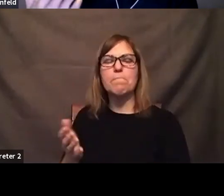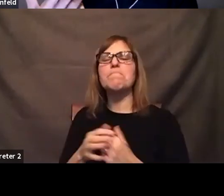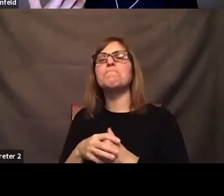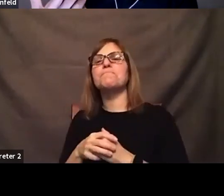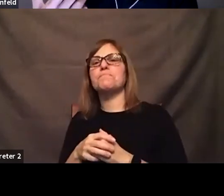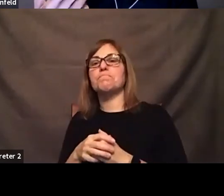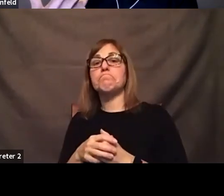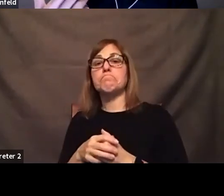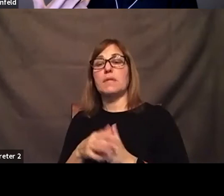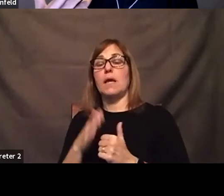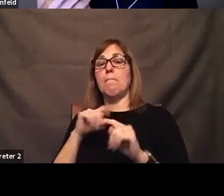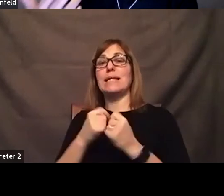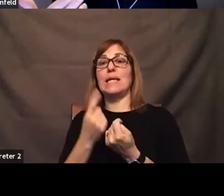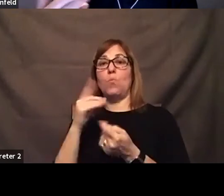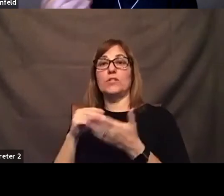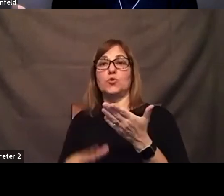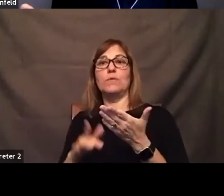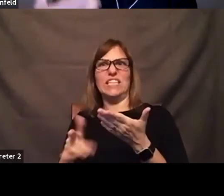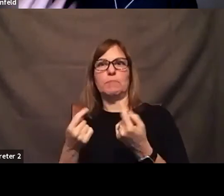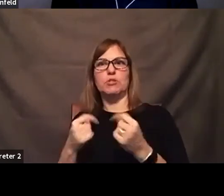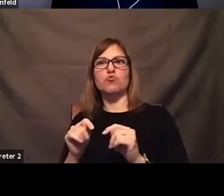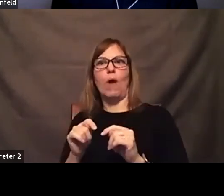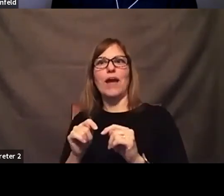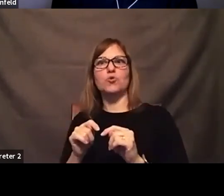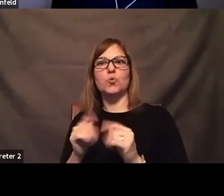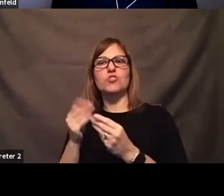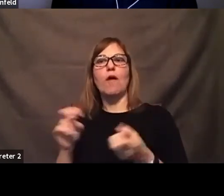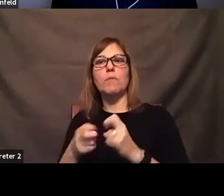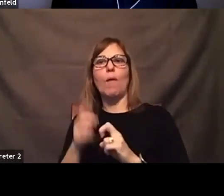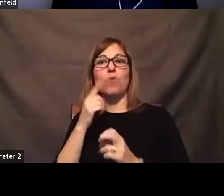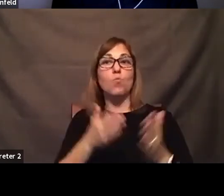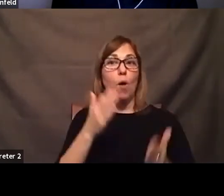have a student on my team trying to solve this problem with robots. It's the same problem with